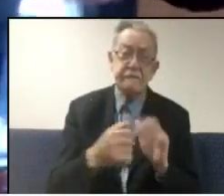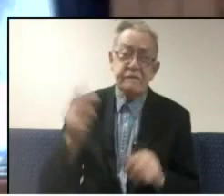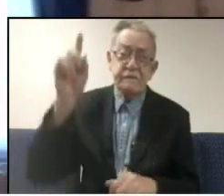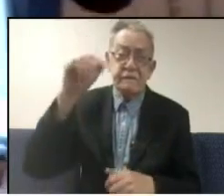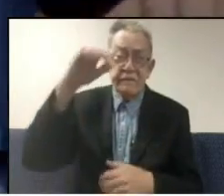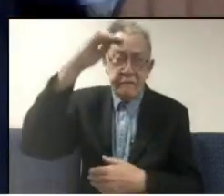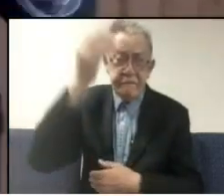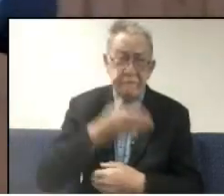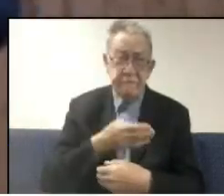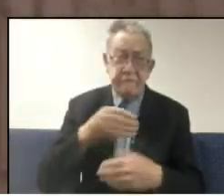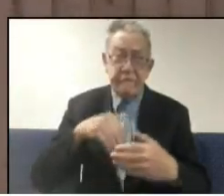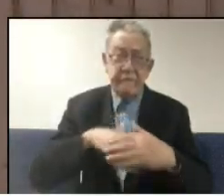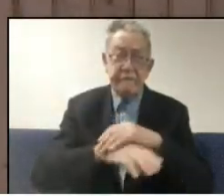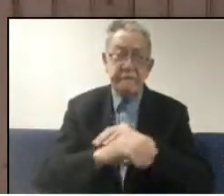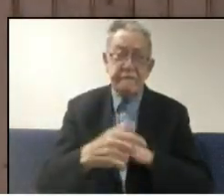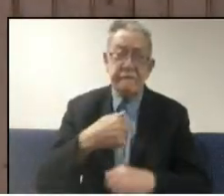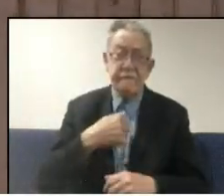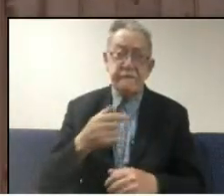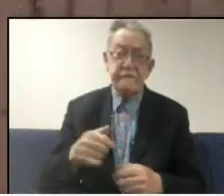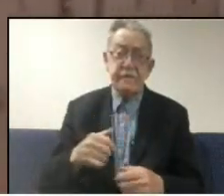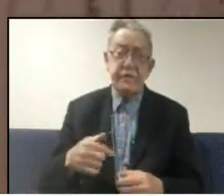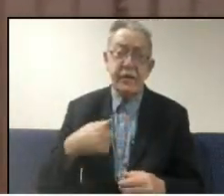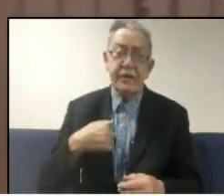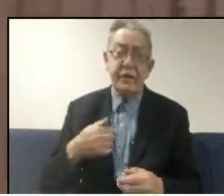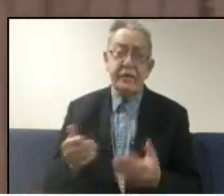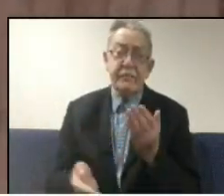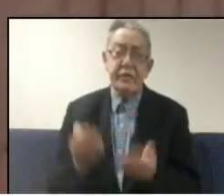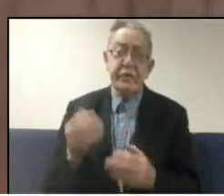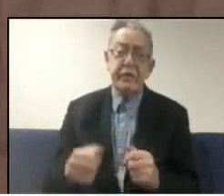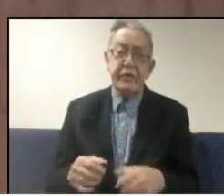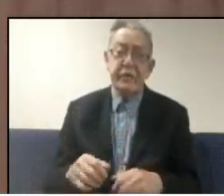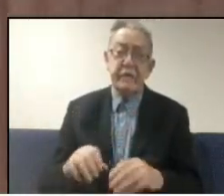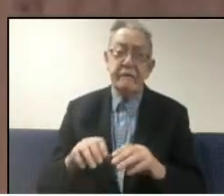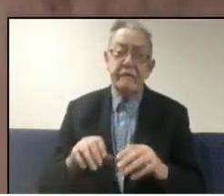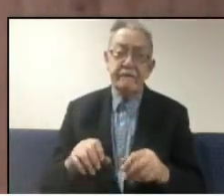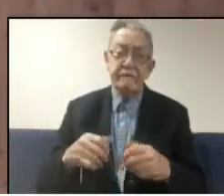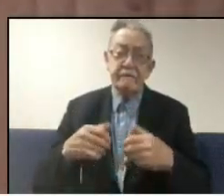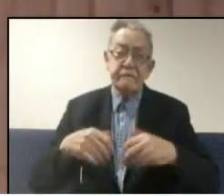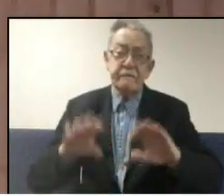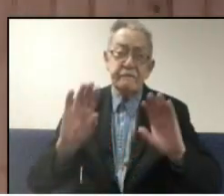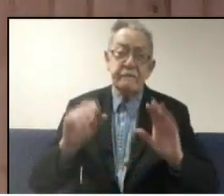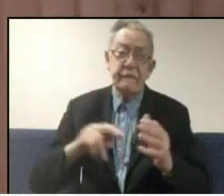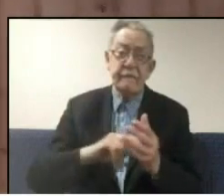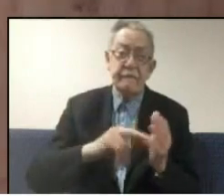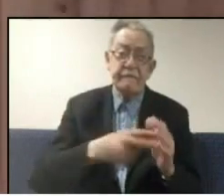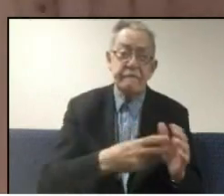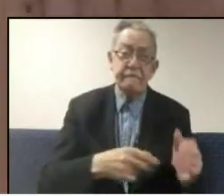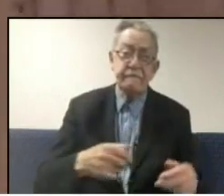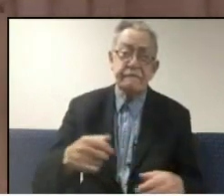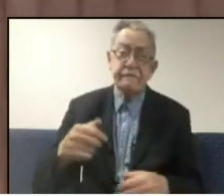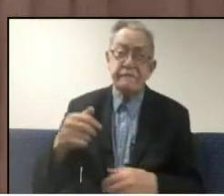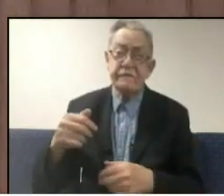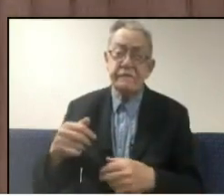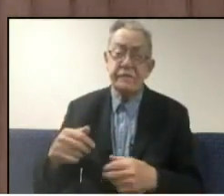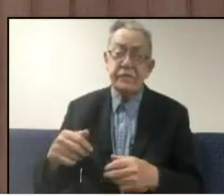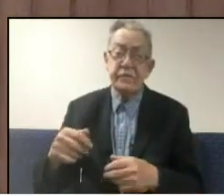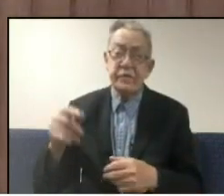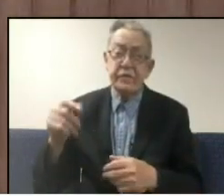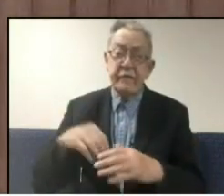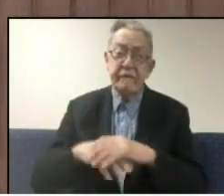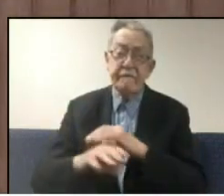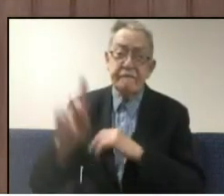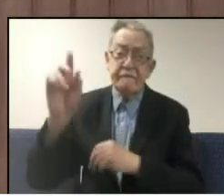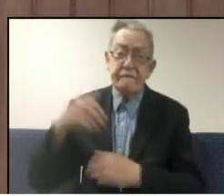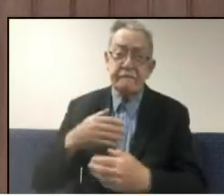order that I might achieve the purpose that God had for me from before I was born, and that was that I might preach him